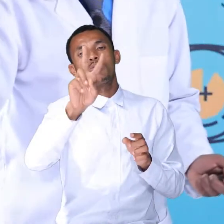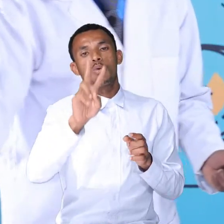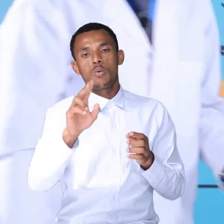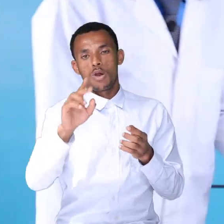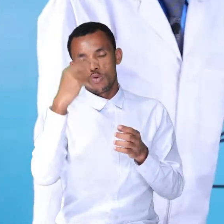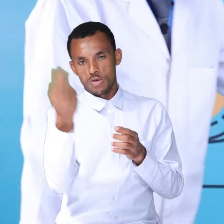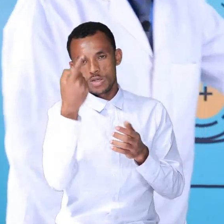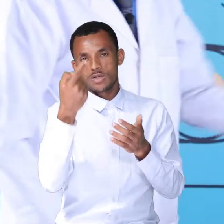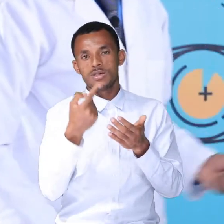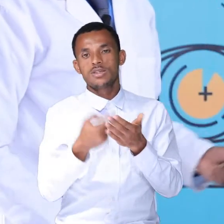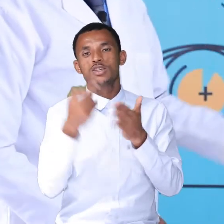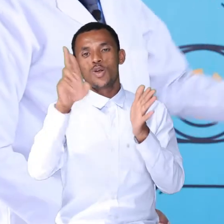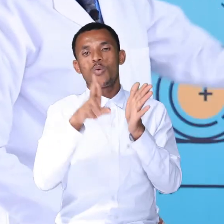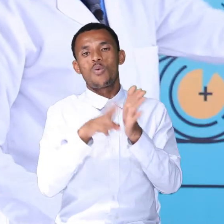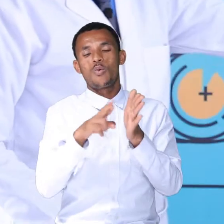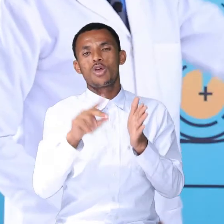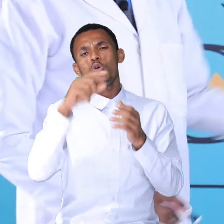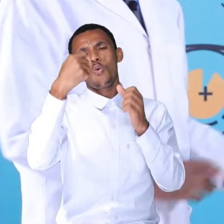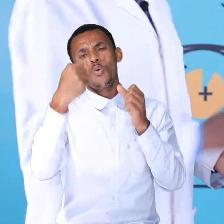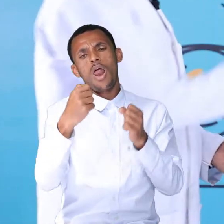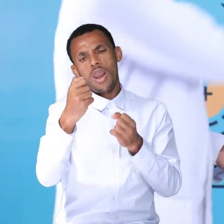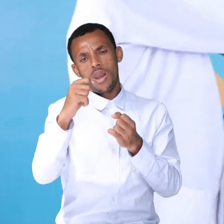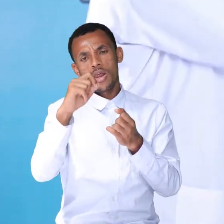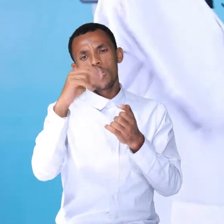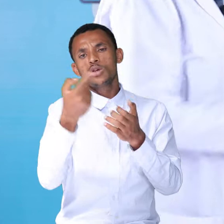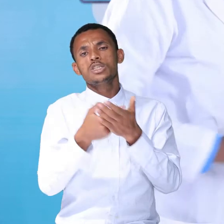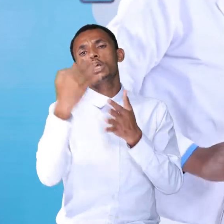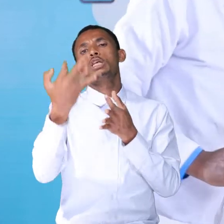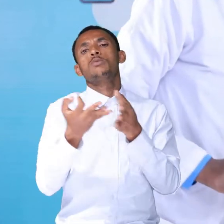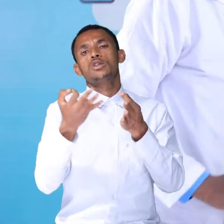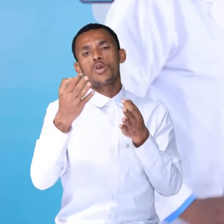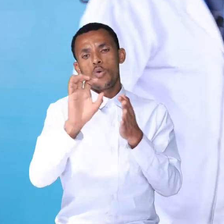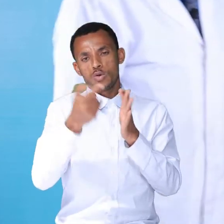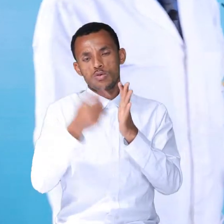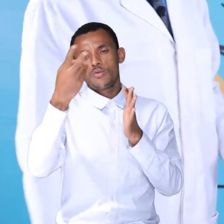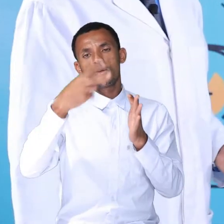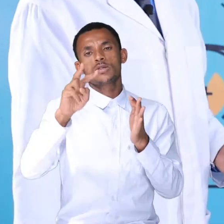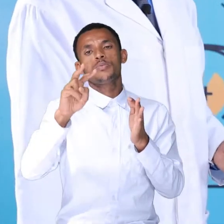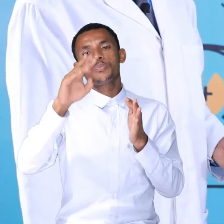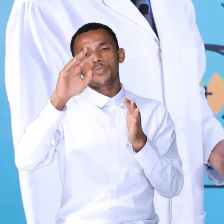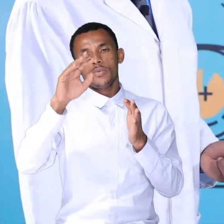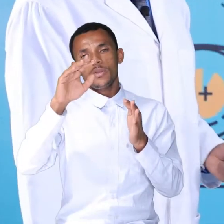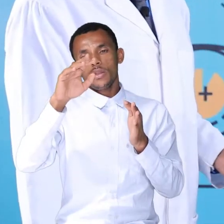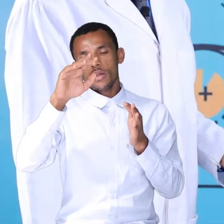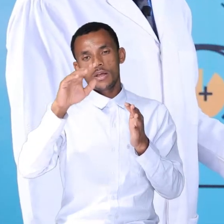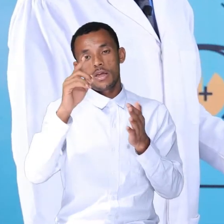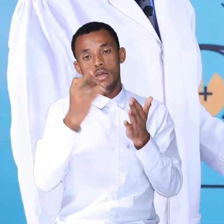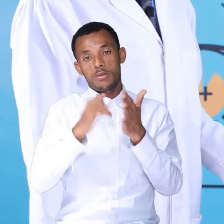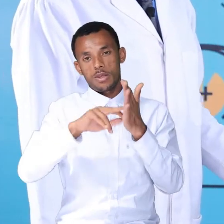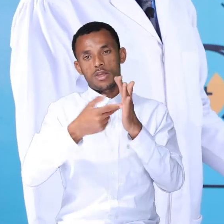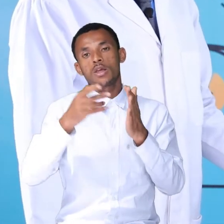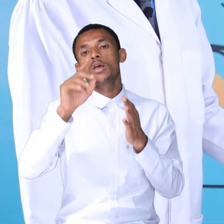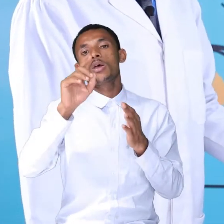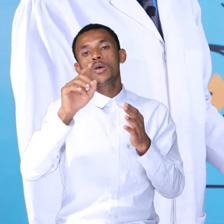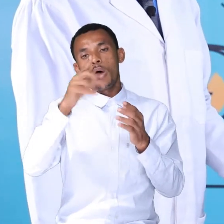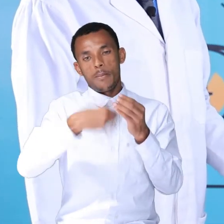are applying rules, you can derive that given expression. Cos square of x over 2, it was equal to 1 plus cos x